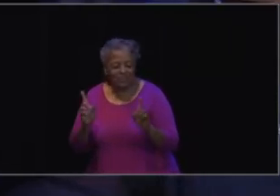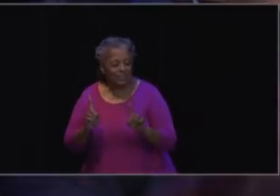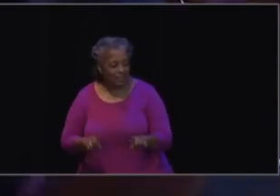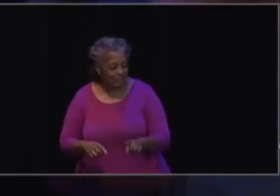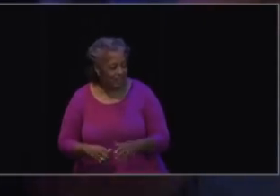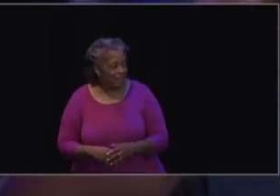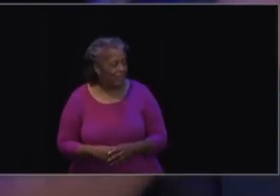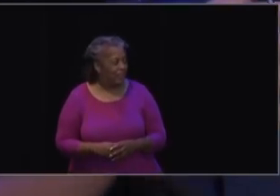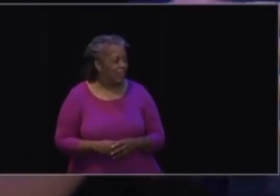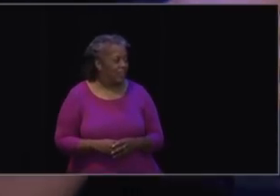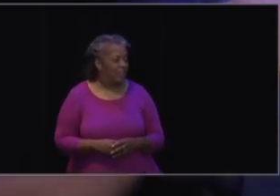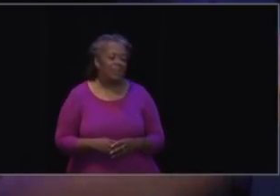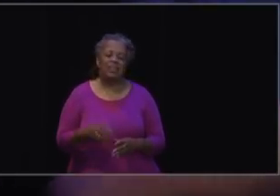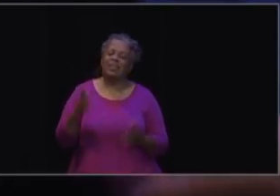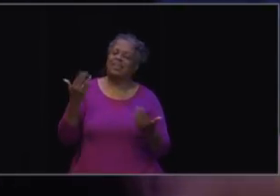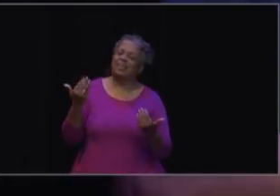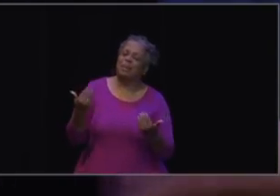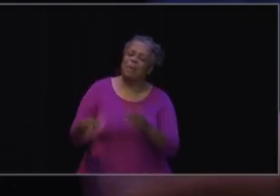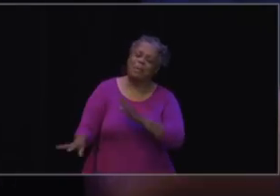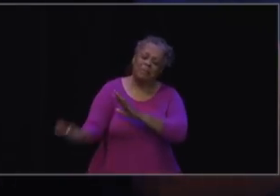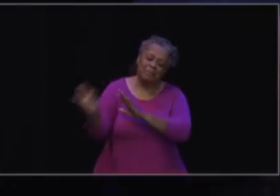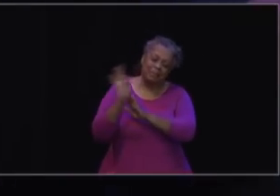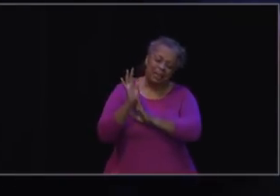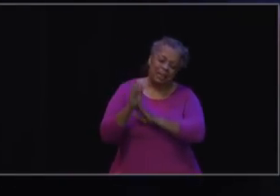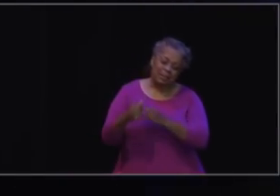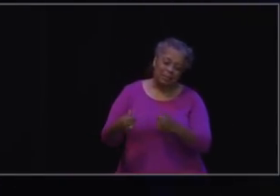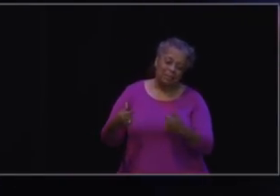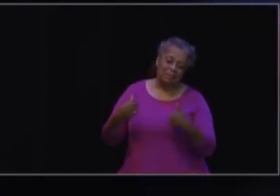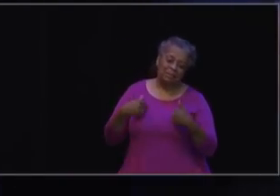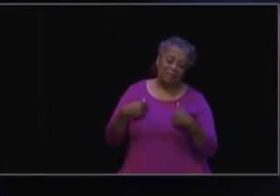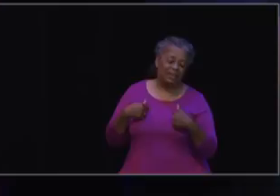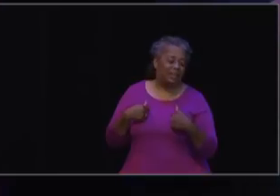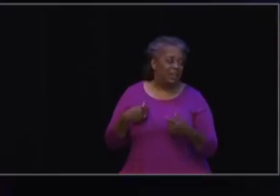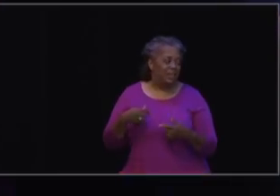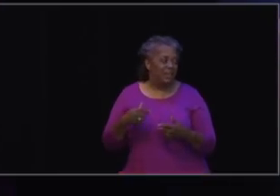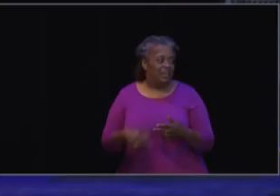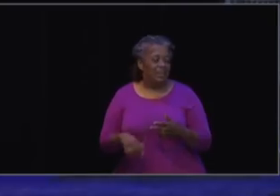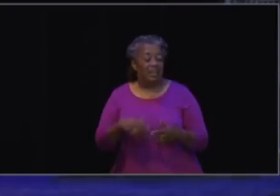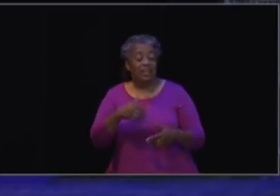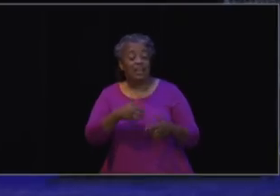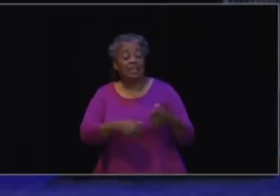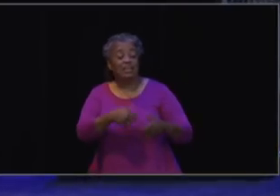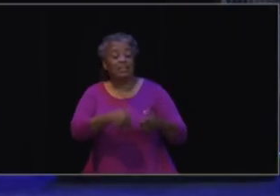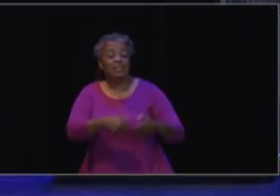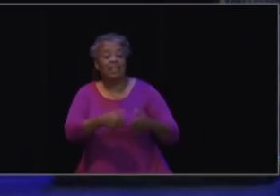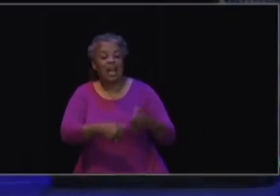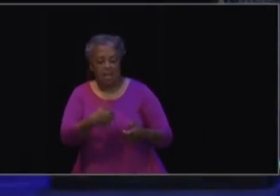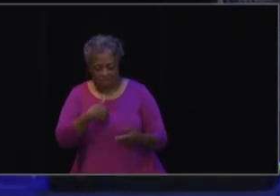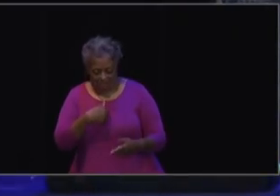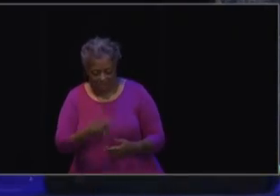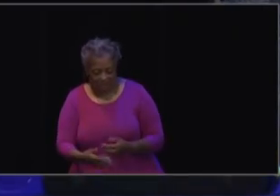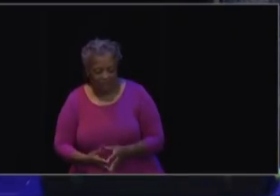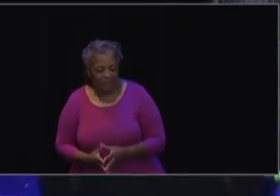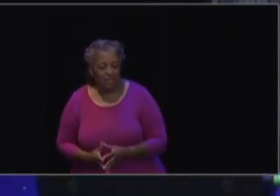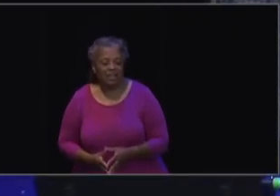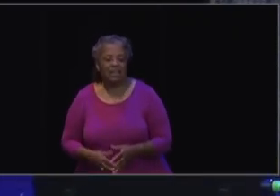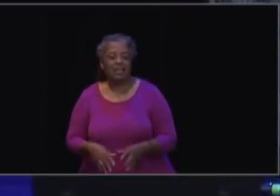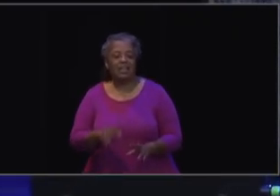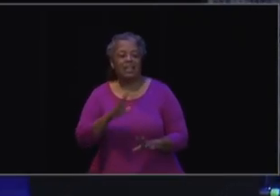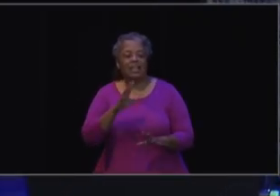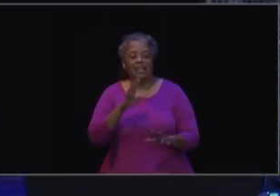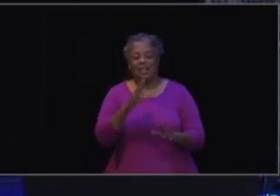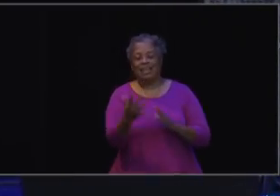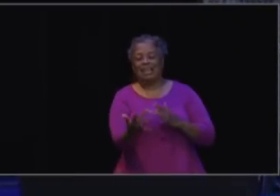pick me. Dow, dow, chick, type me. Dow, dow, chick, click